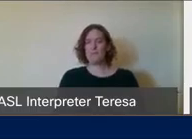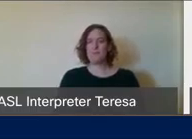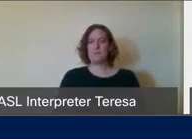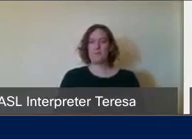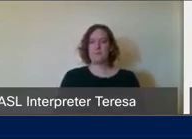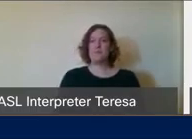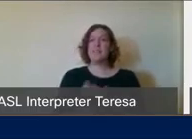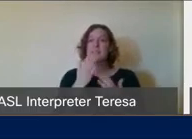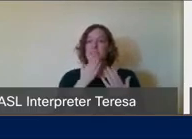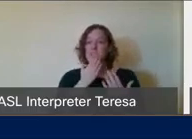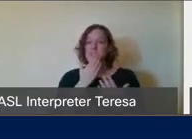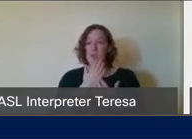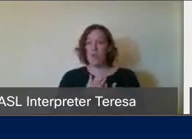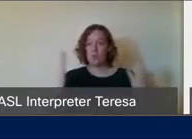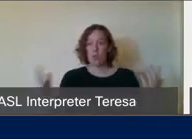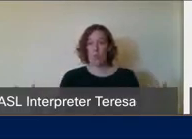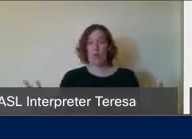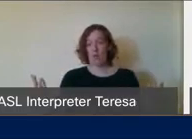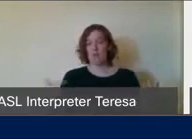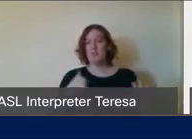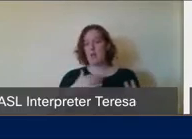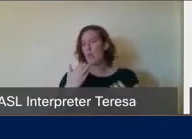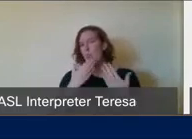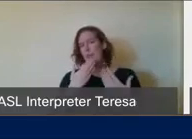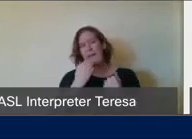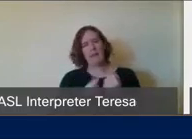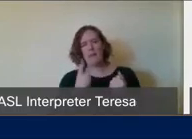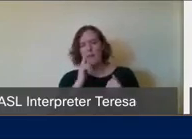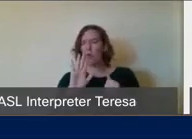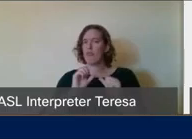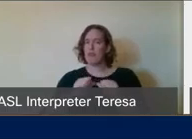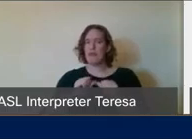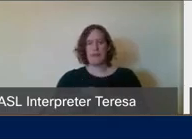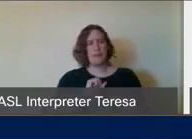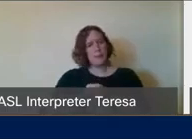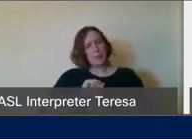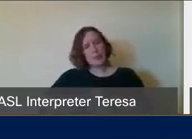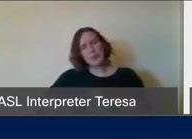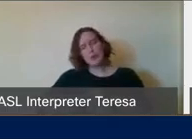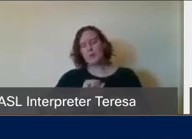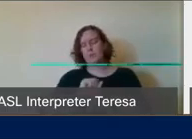Thank you so much, and I'd like to thank everyone for their continued hard work. Thank you.